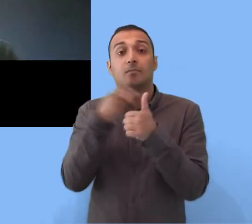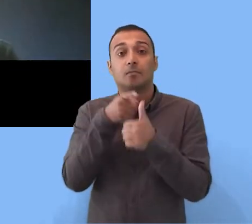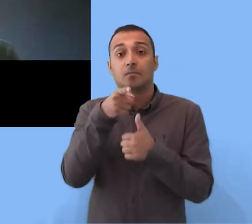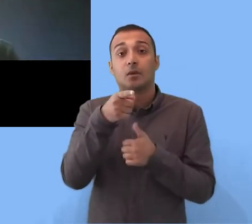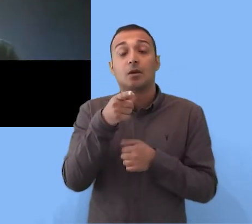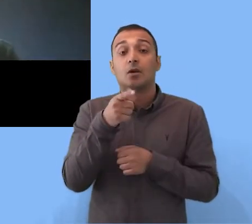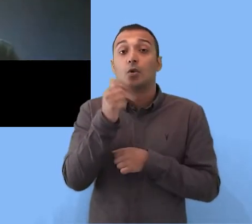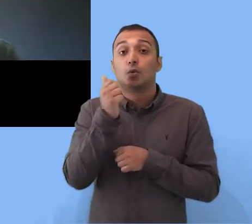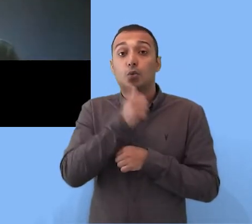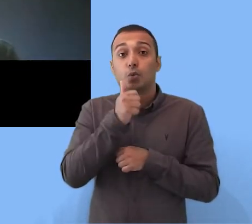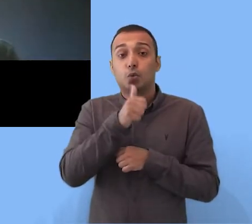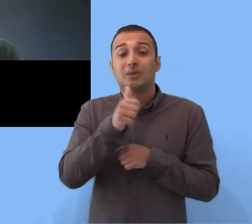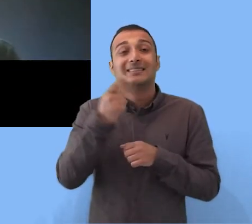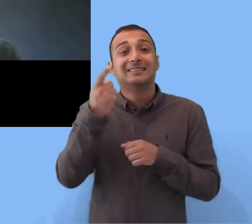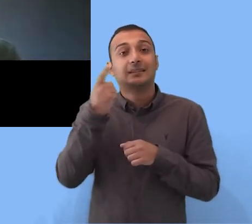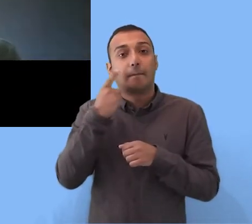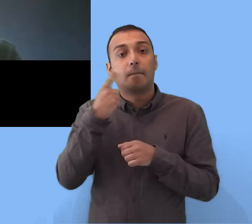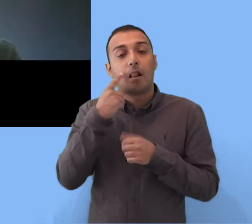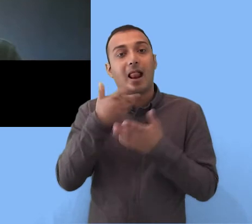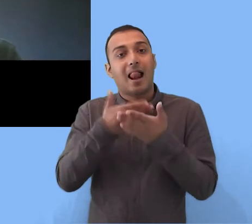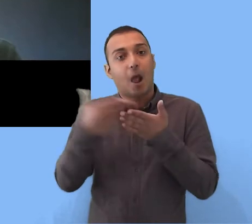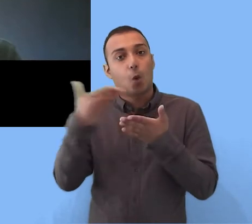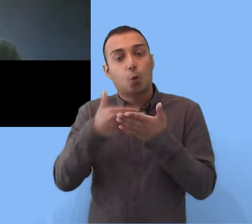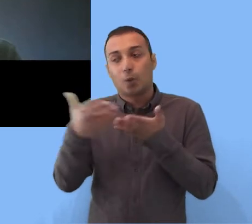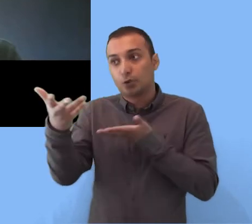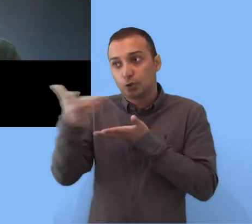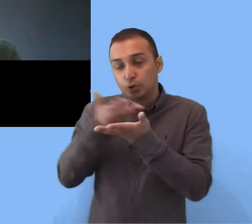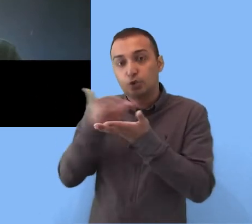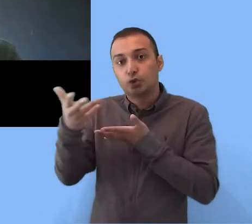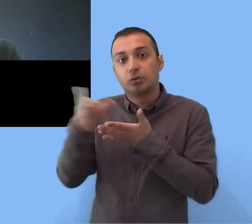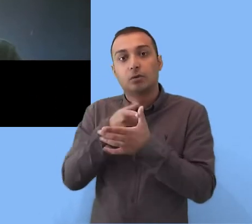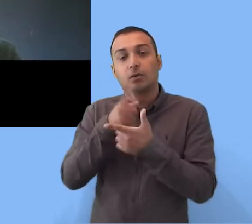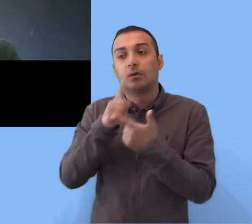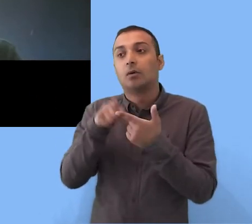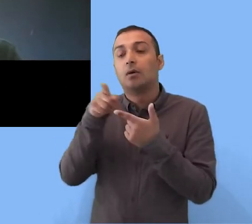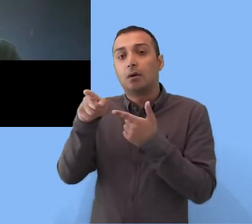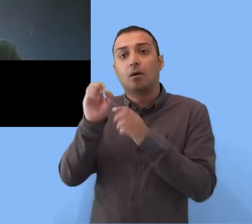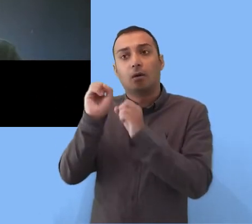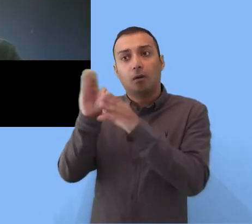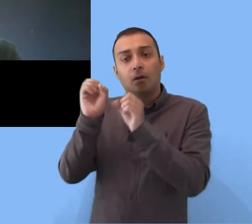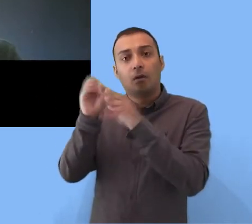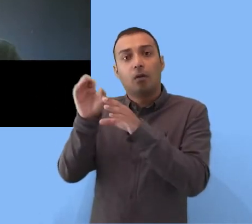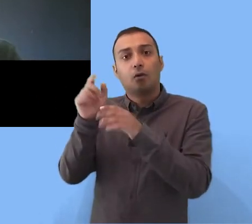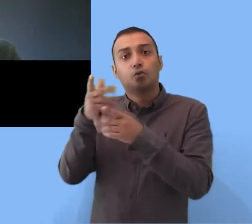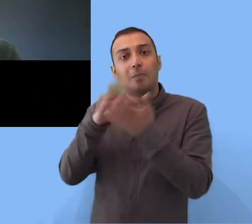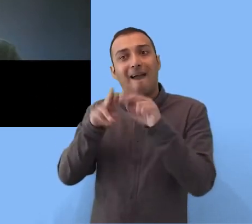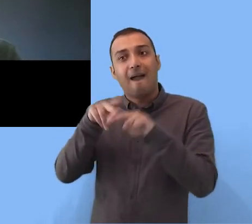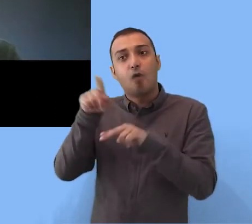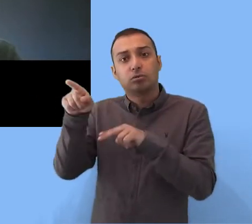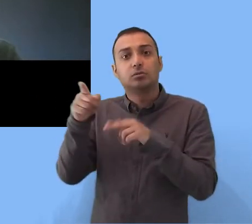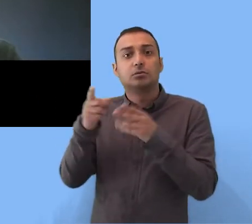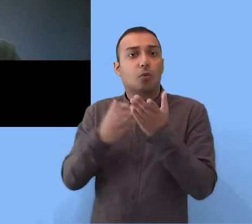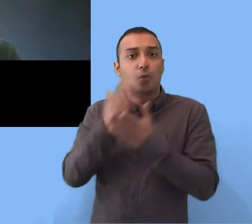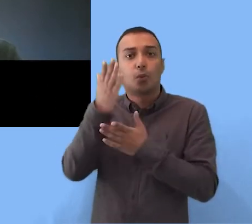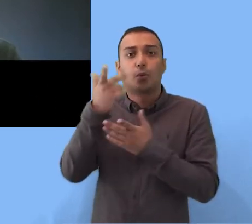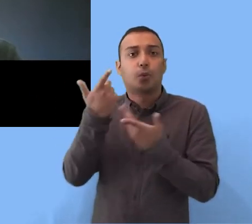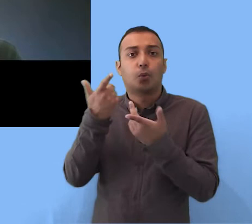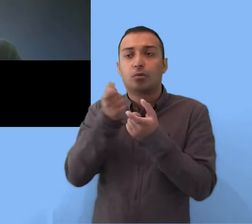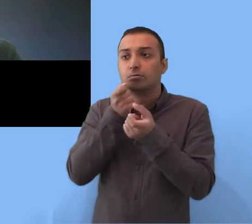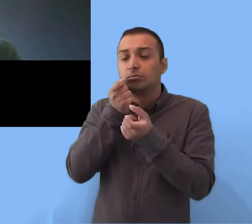terms, keep parents informed digitally by word of mouth,